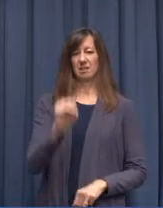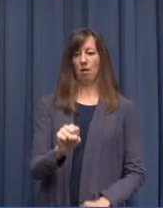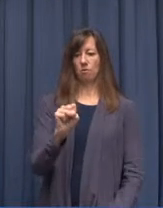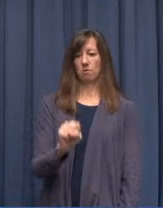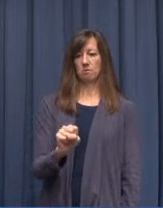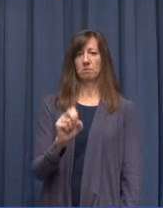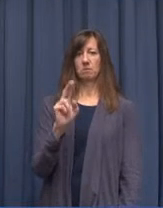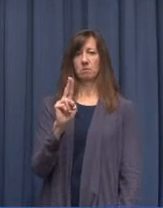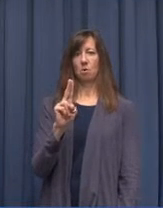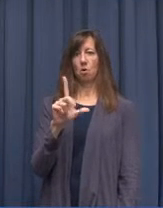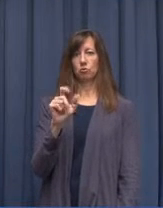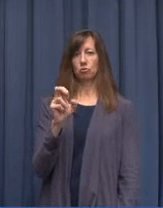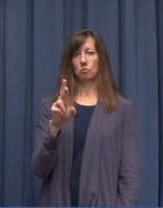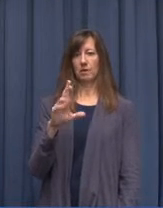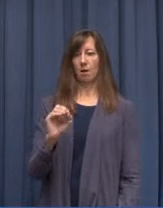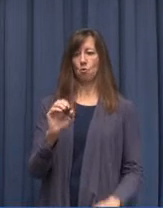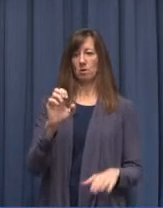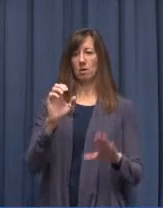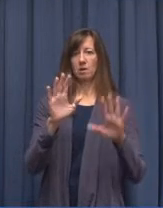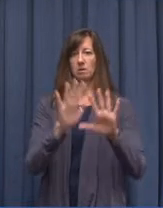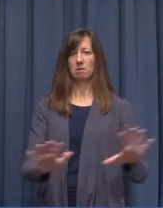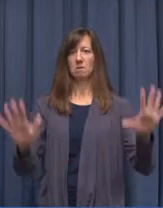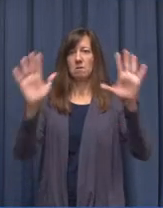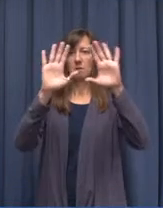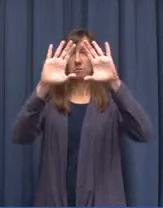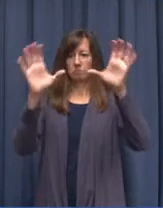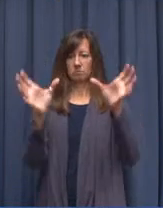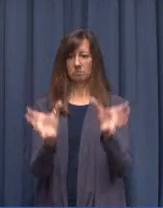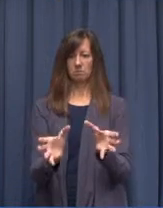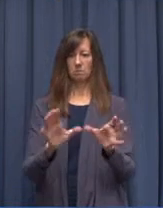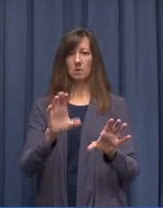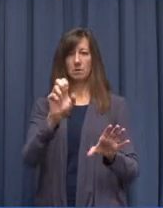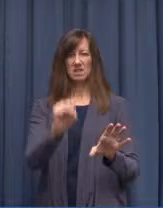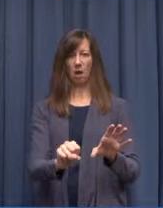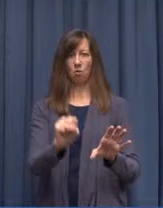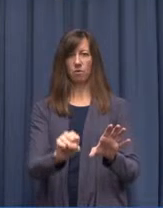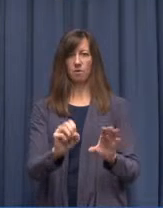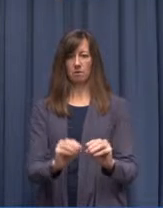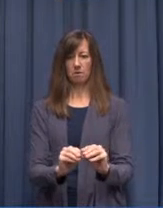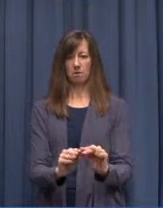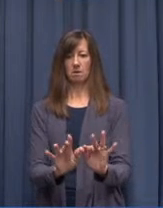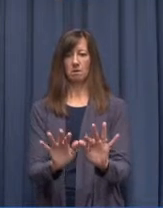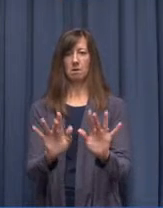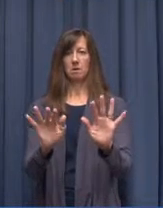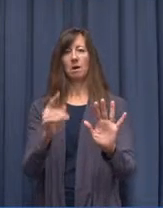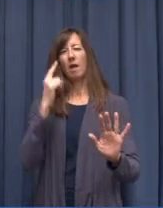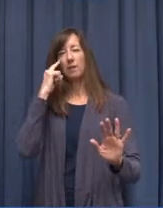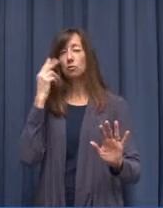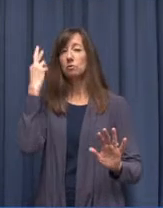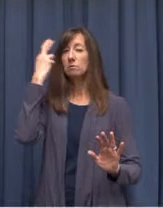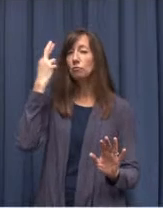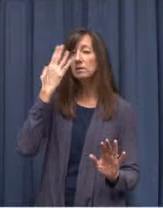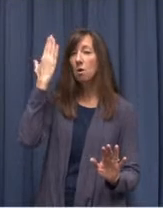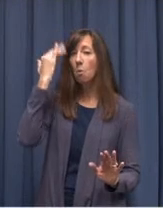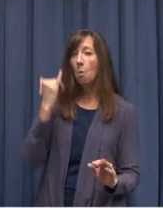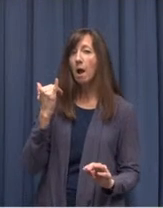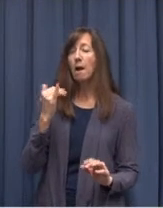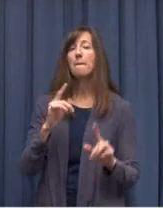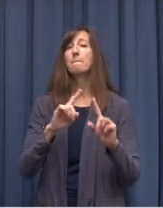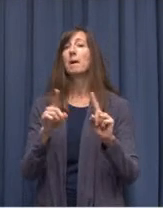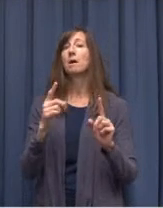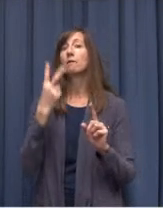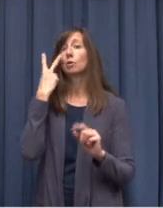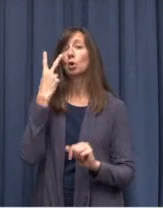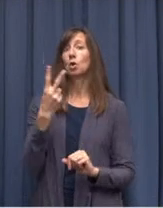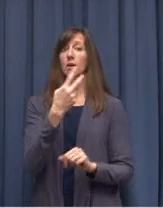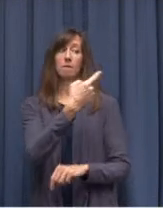why that was happening. I think there's multiple reasons to explain that. What's relevant today, though, is when you look at the same map right now, this is the